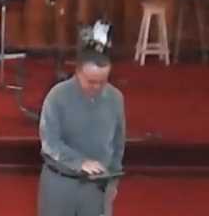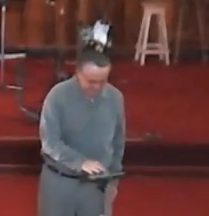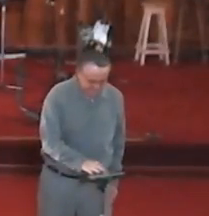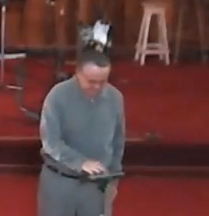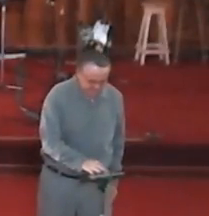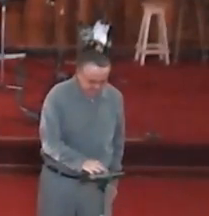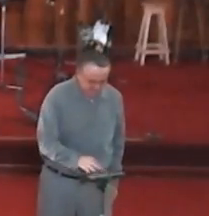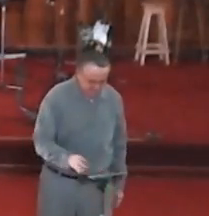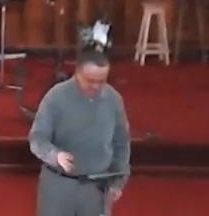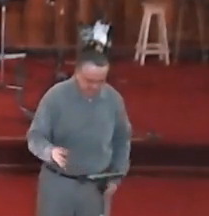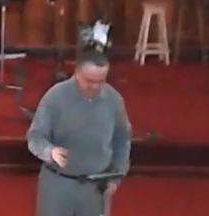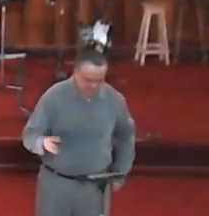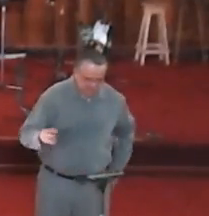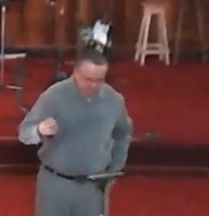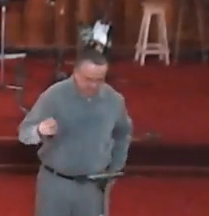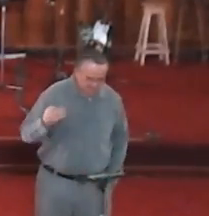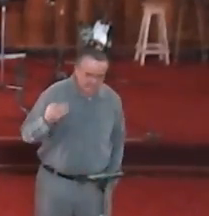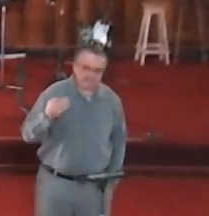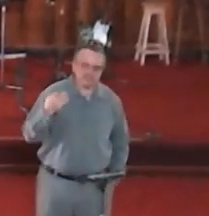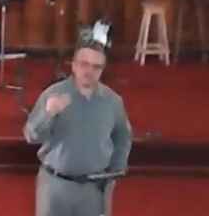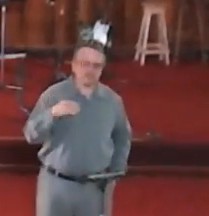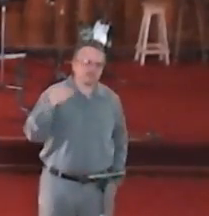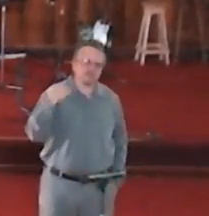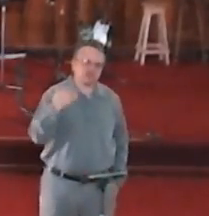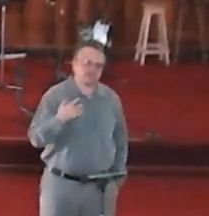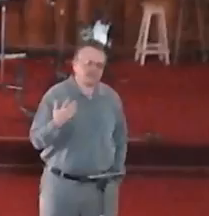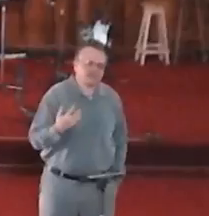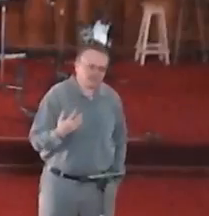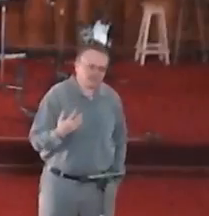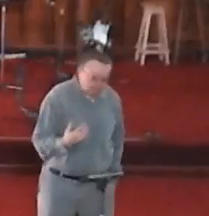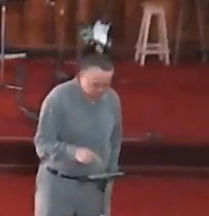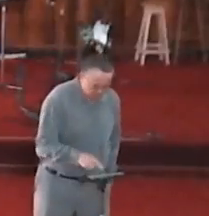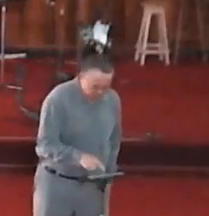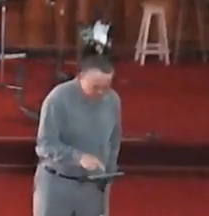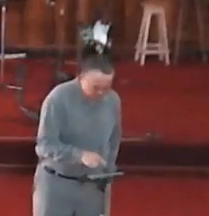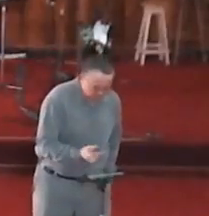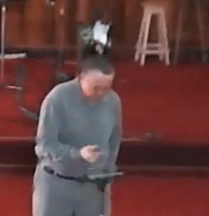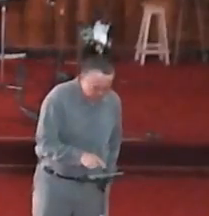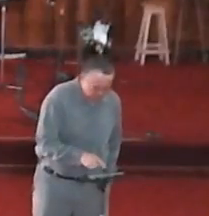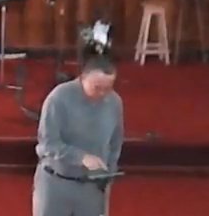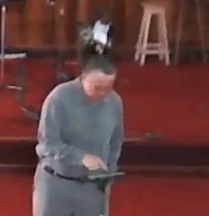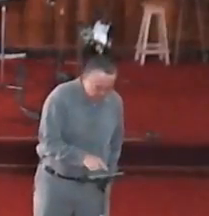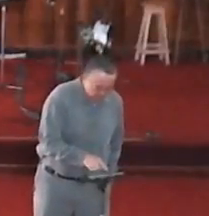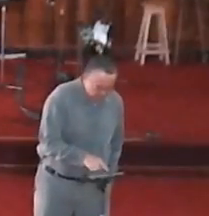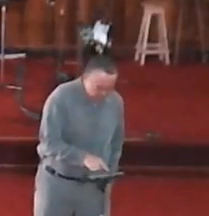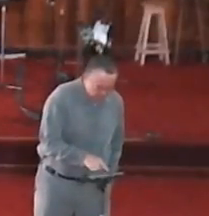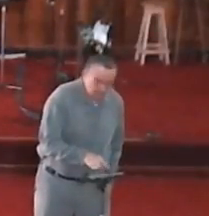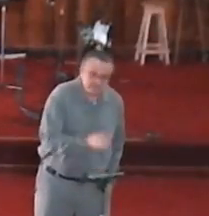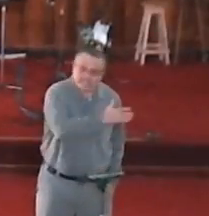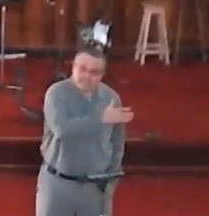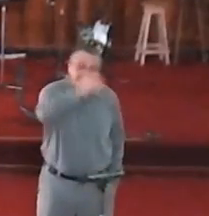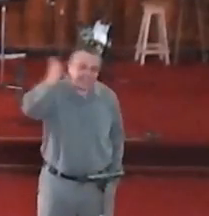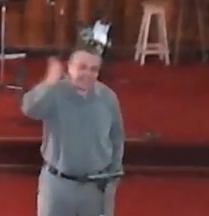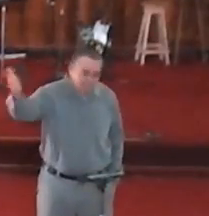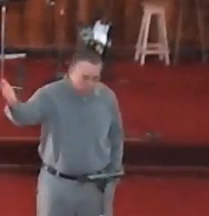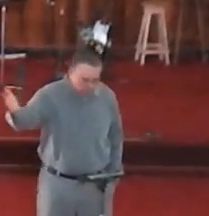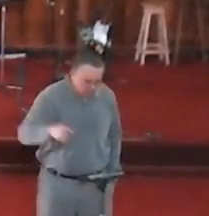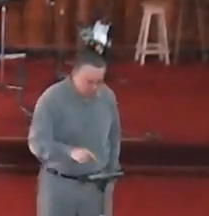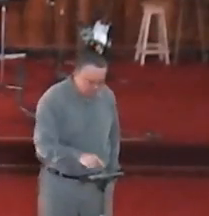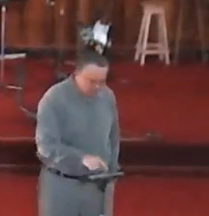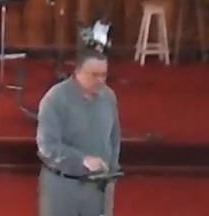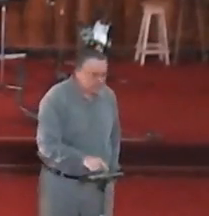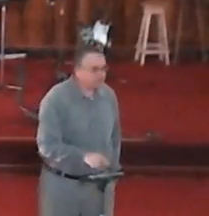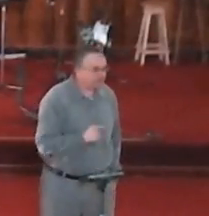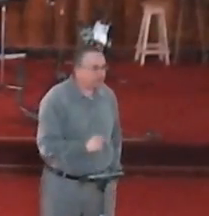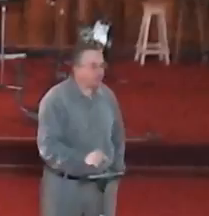we can see that God is multiplying. Y es hermoso, no vamos a leerlo, pero en 1 Corintios 9:6, años